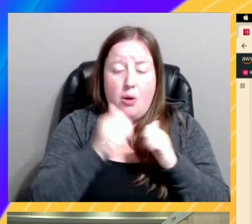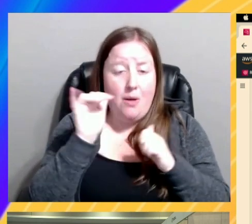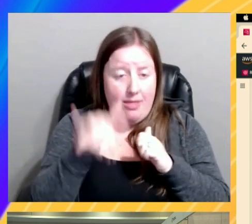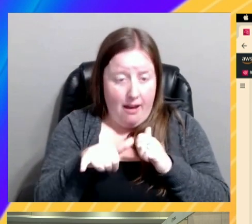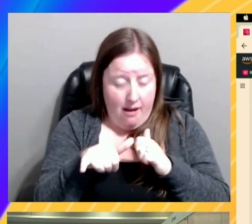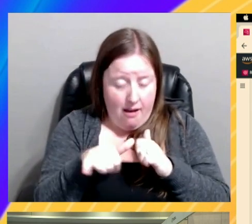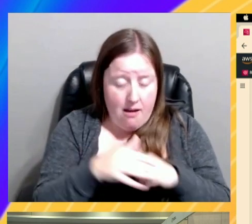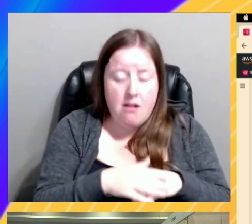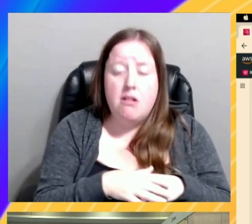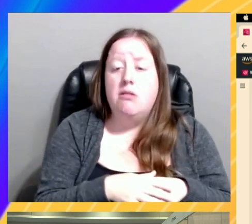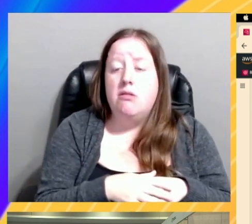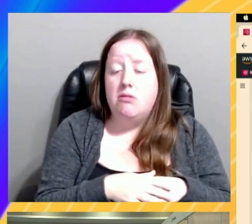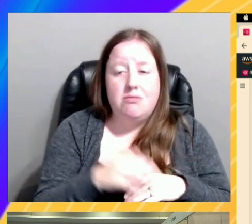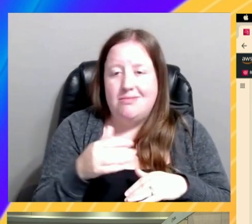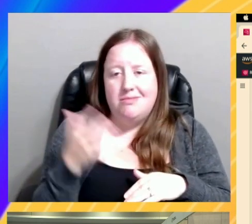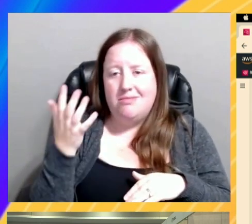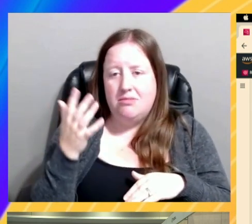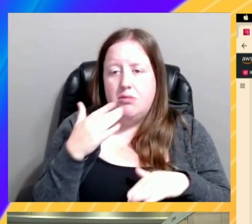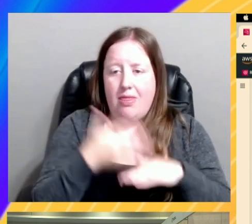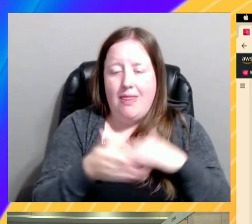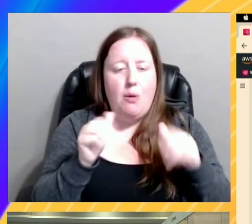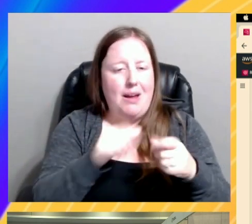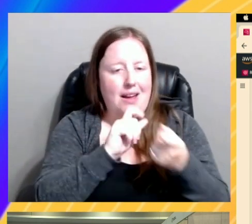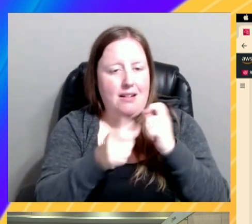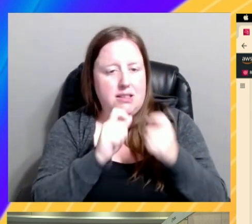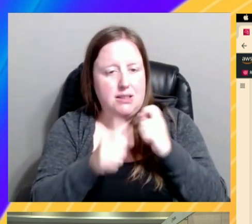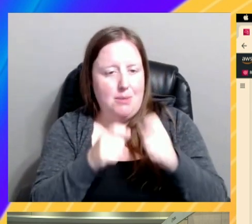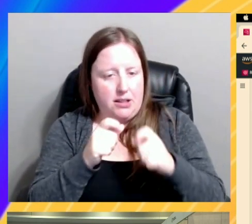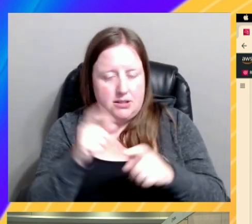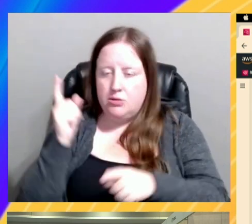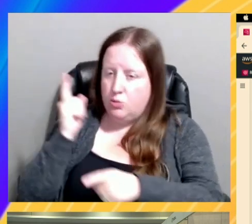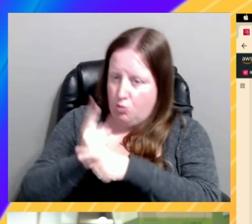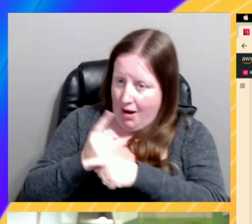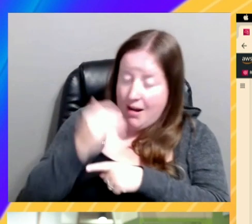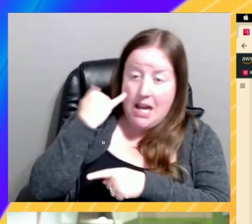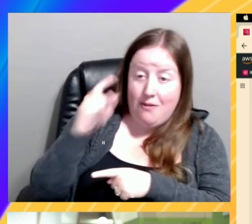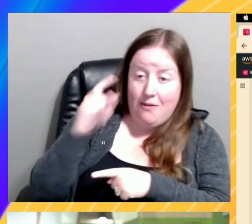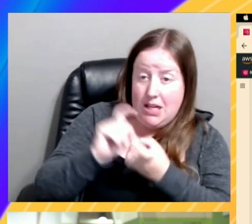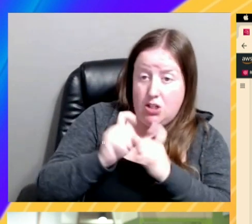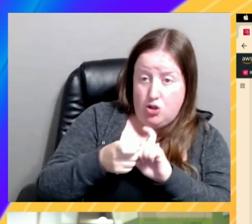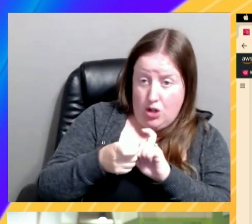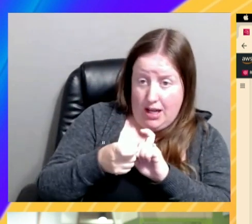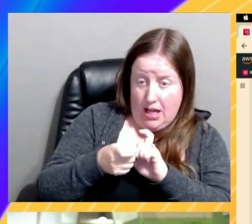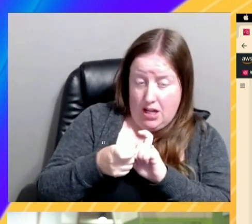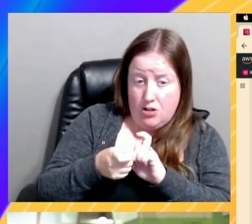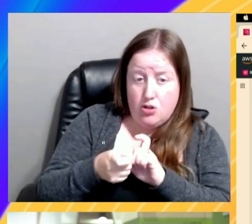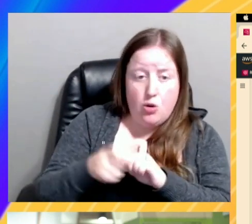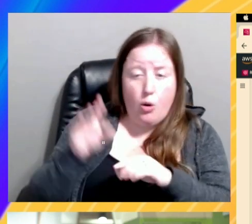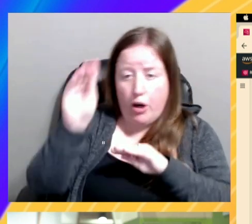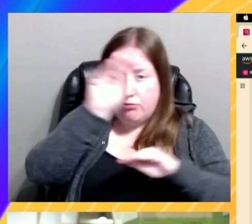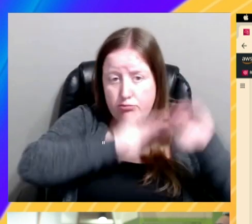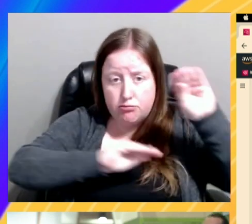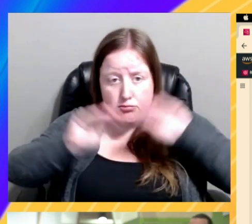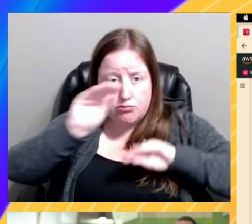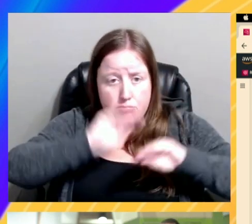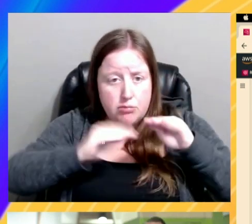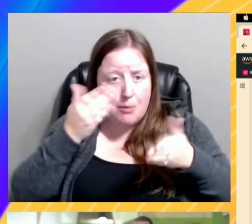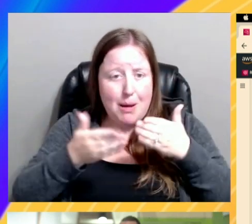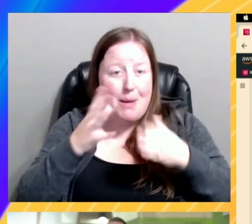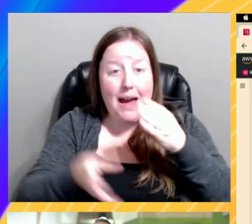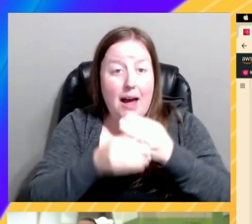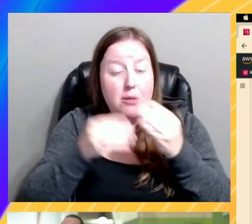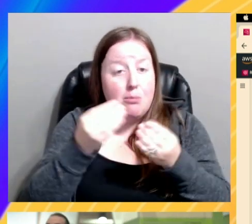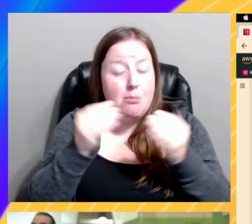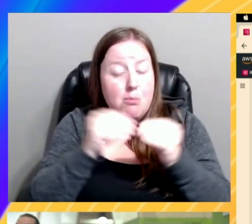don't want, and then customize it further from there. Yeah, and if you need to change how they look, if you want to rearrange it, or maybe add more services, maybe you want to add